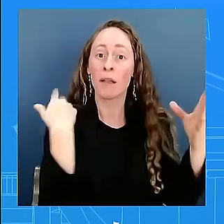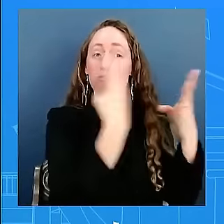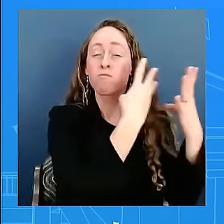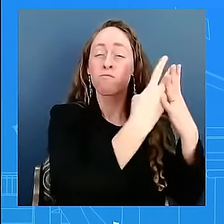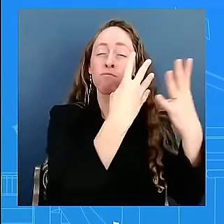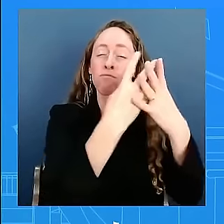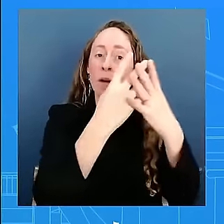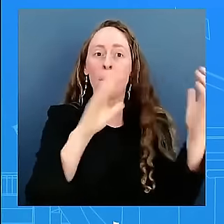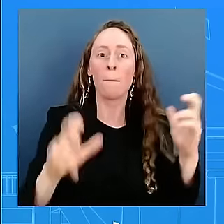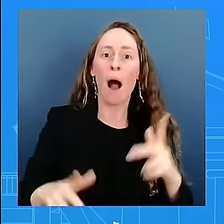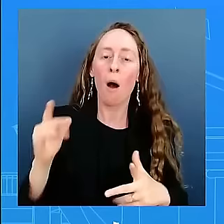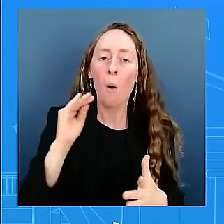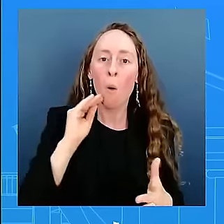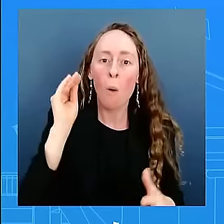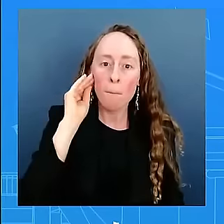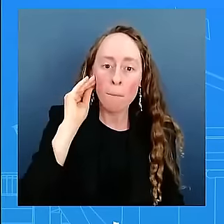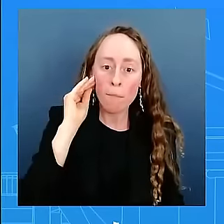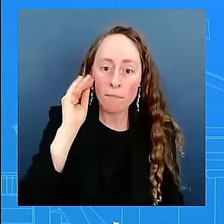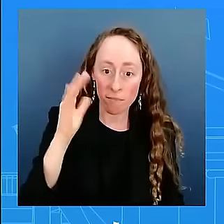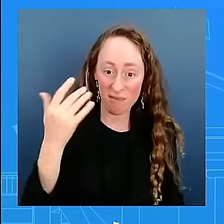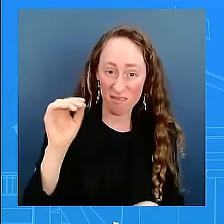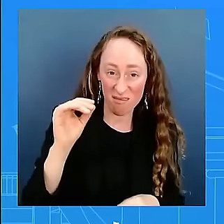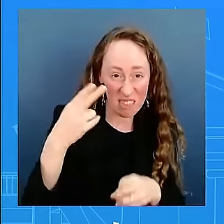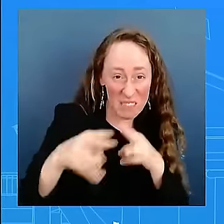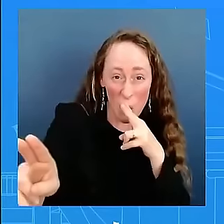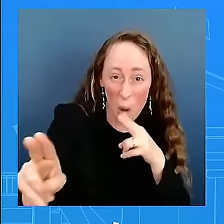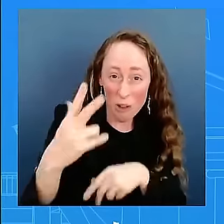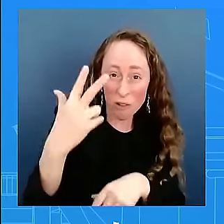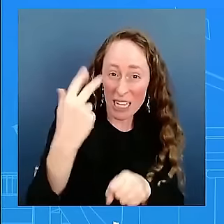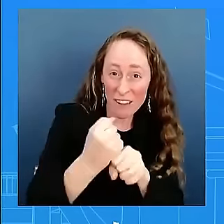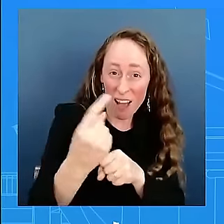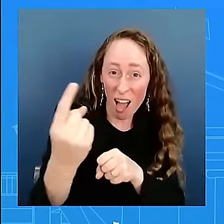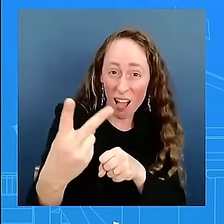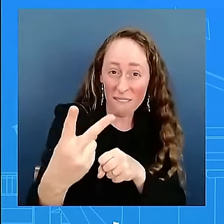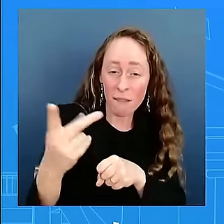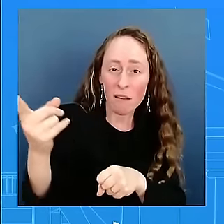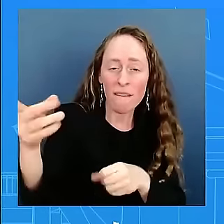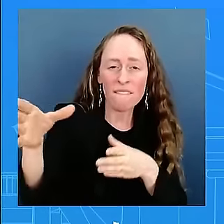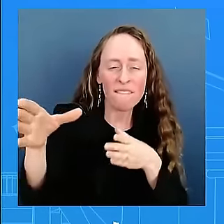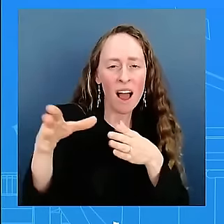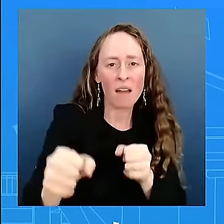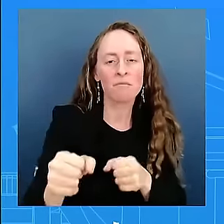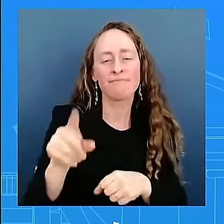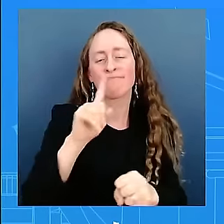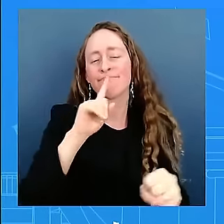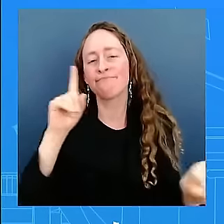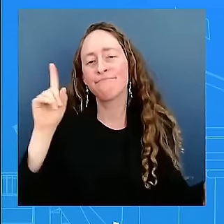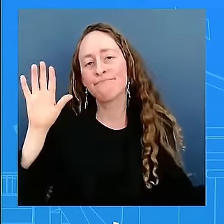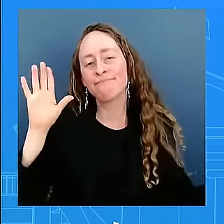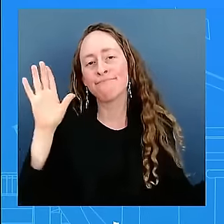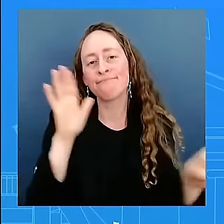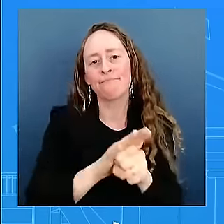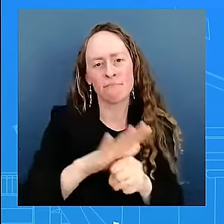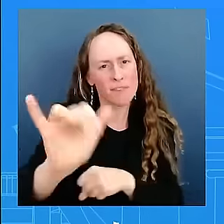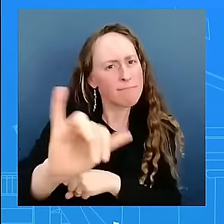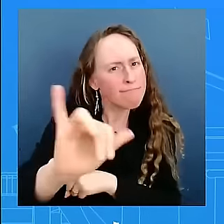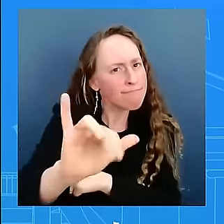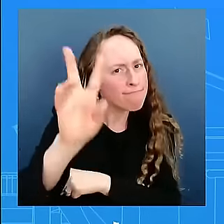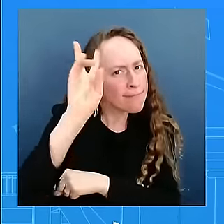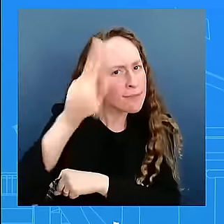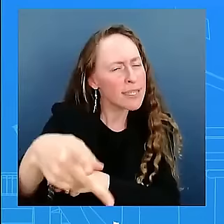last 3.5 years. That's because this president has shown his commitment, and the vice president has shown their commitment on doing